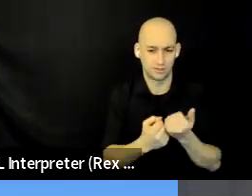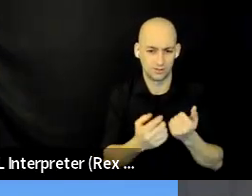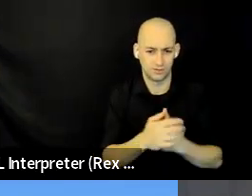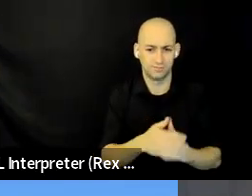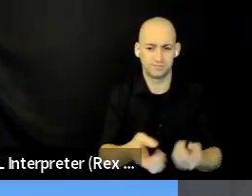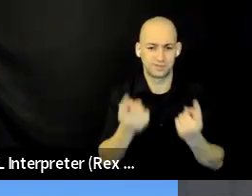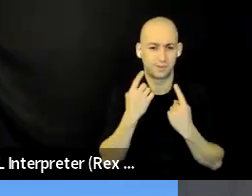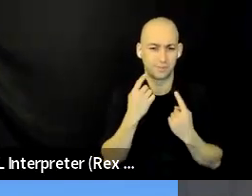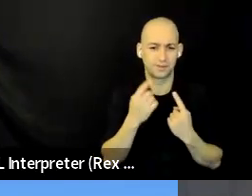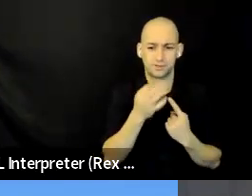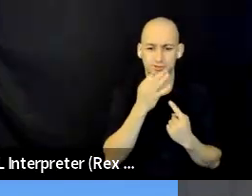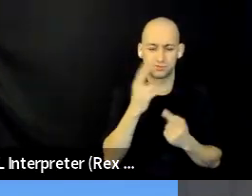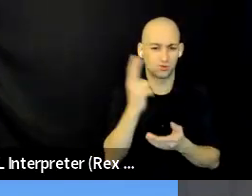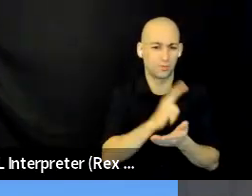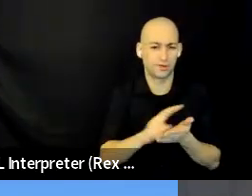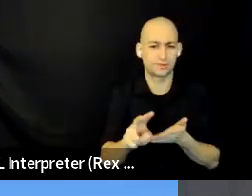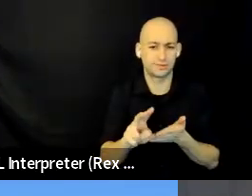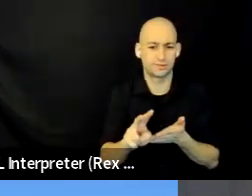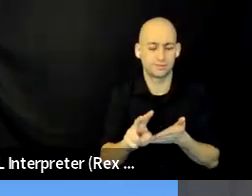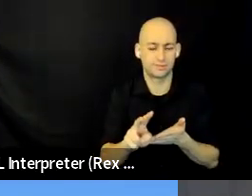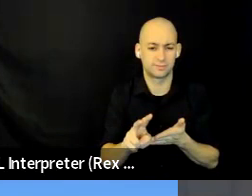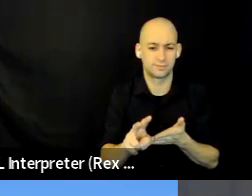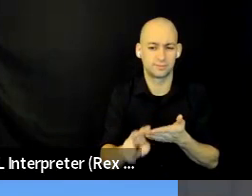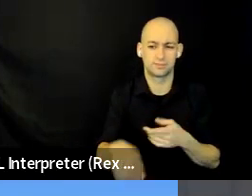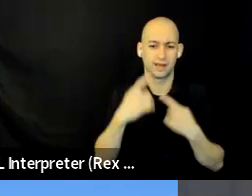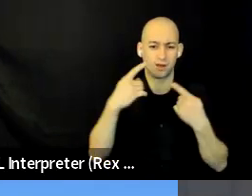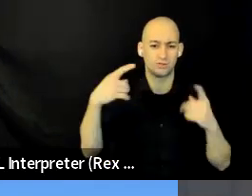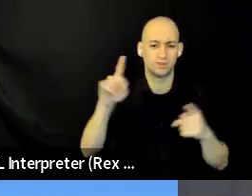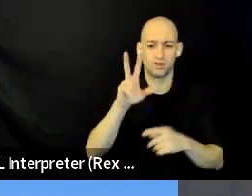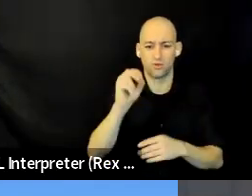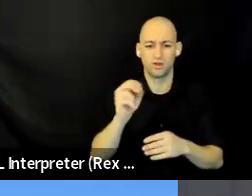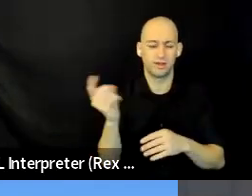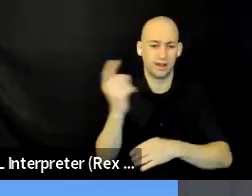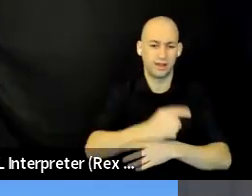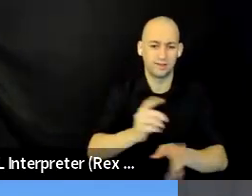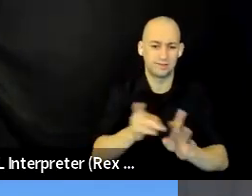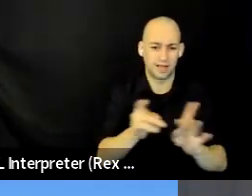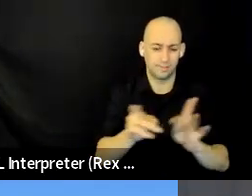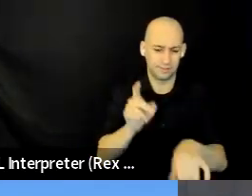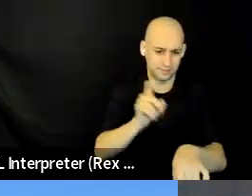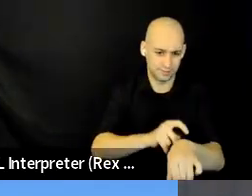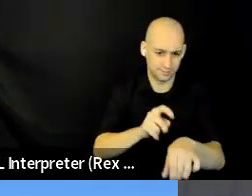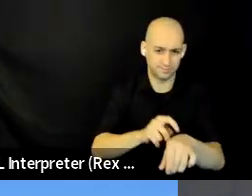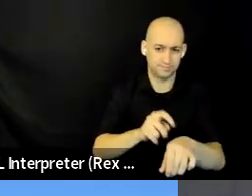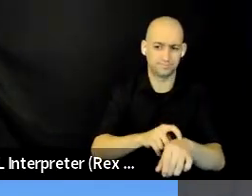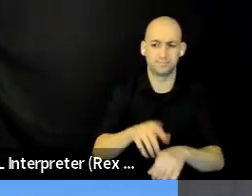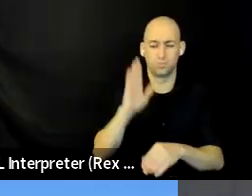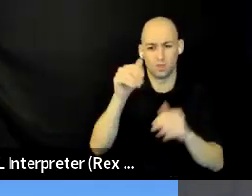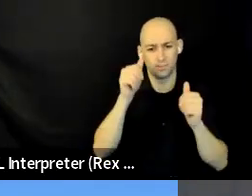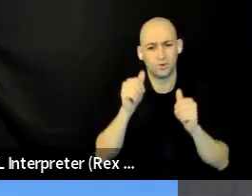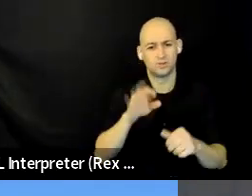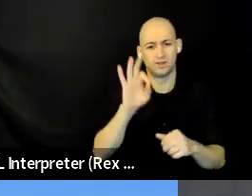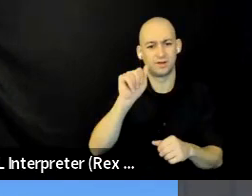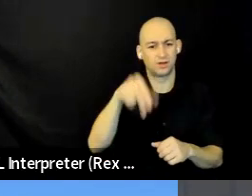next 2 weeks, and announcements starting the 30-day comment period. And we'll also be posting frequently asked questions